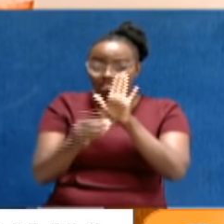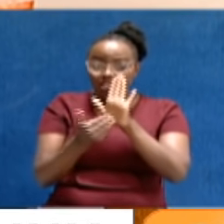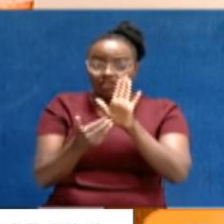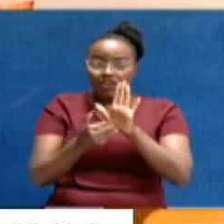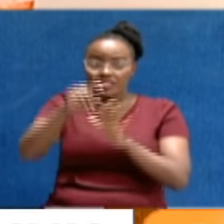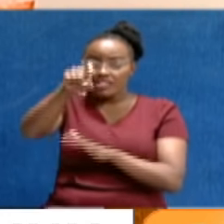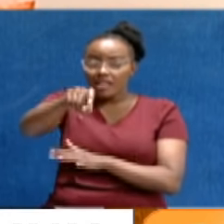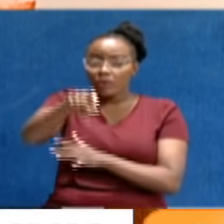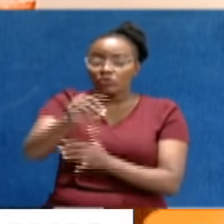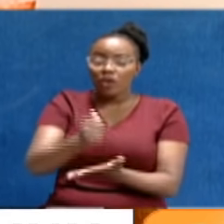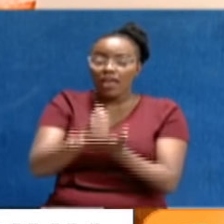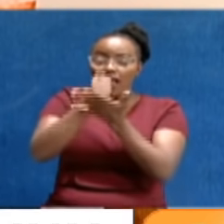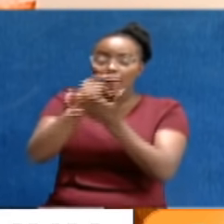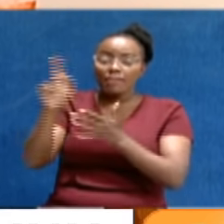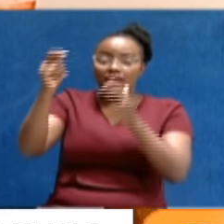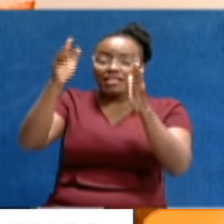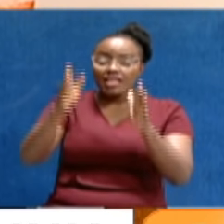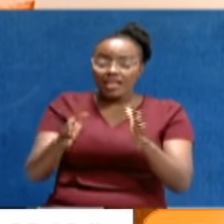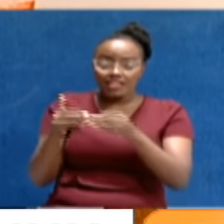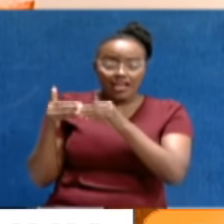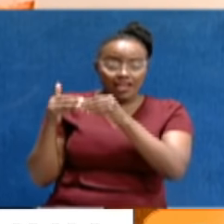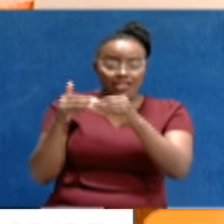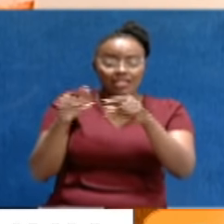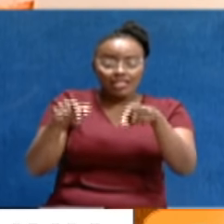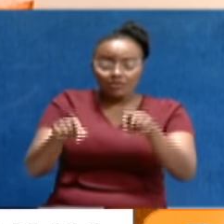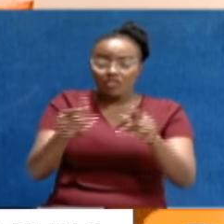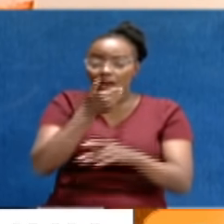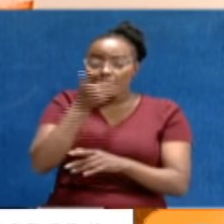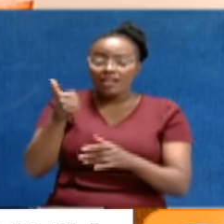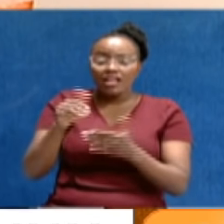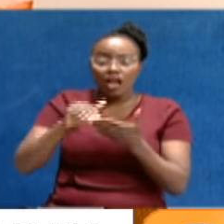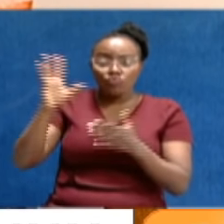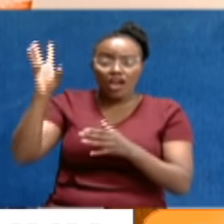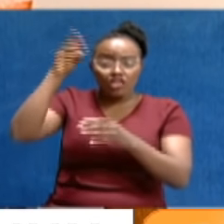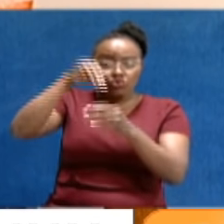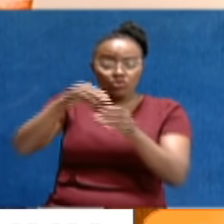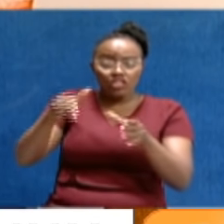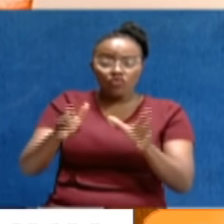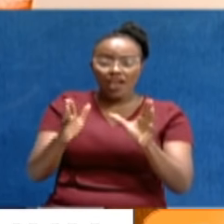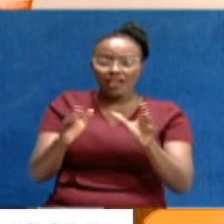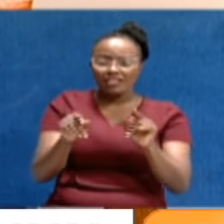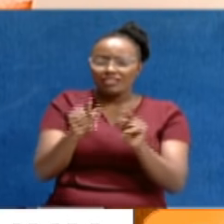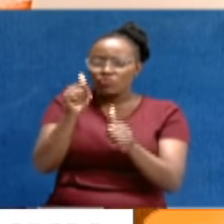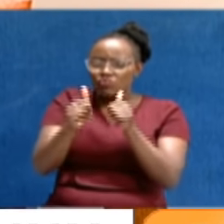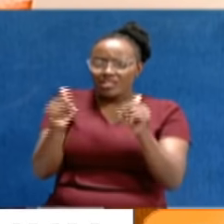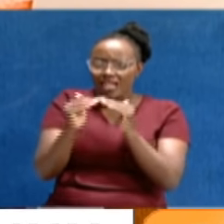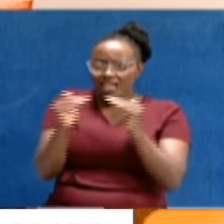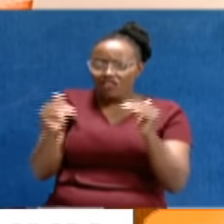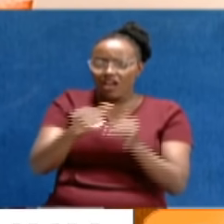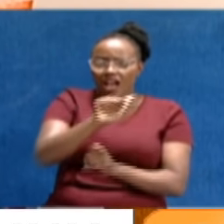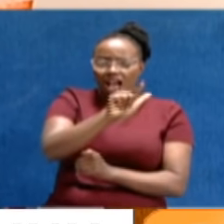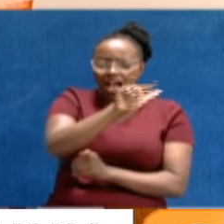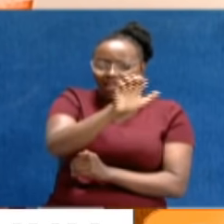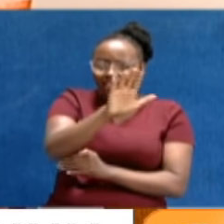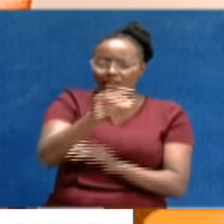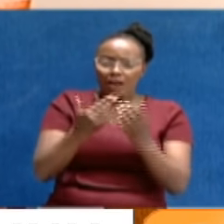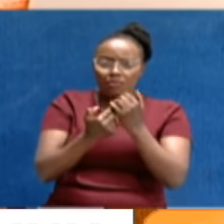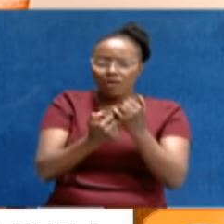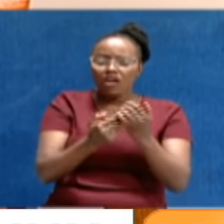constitution is supposed to help Kenya govern itself better in a more inclusive manner. At what point will Alice and her